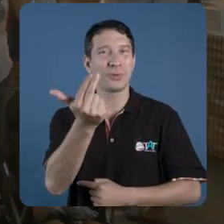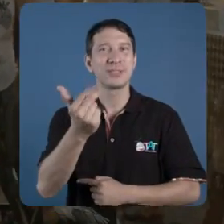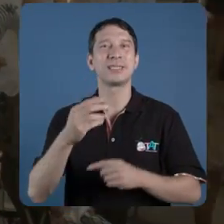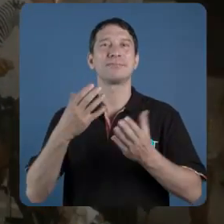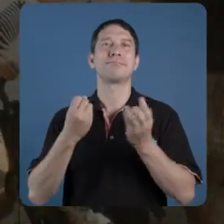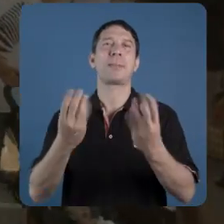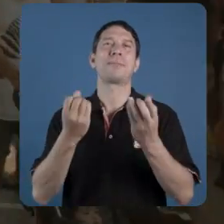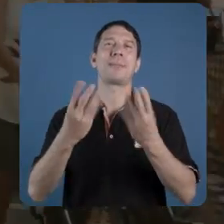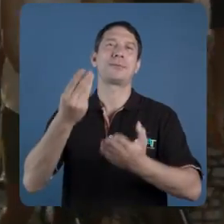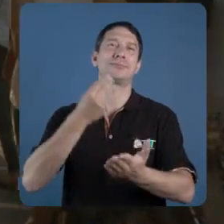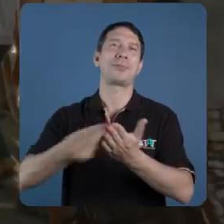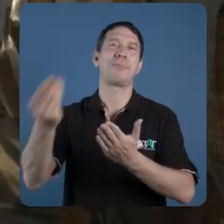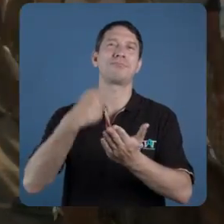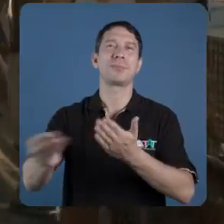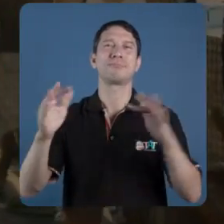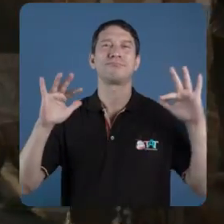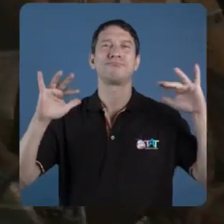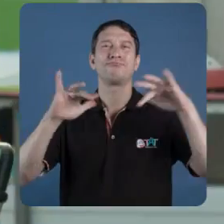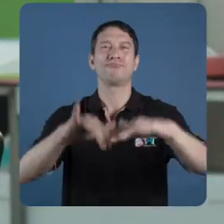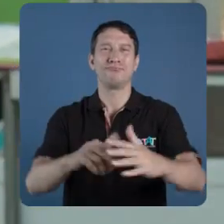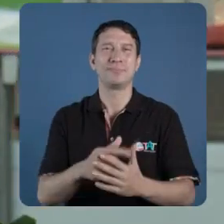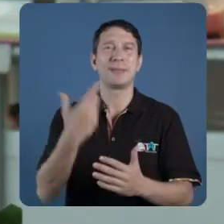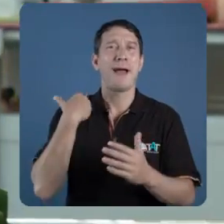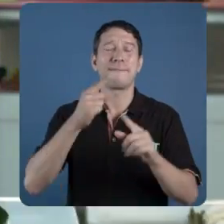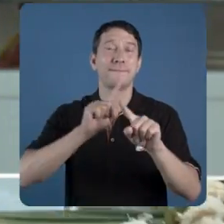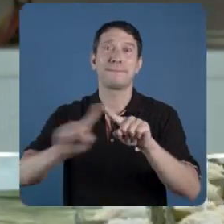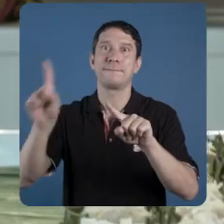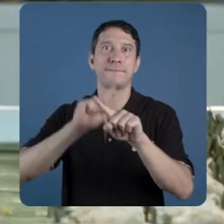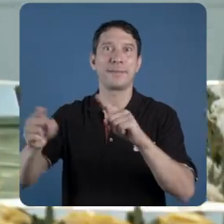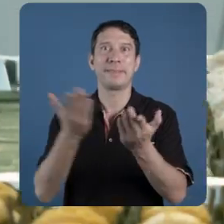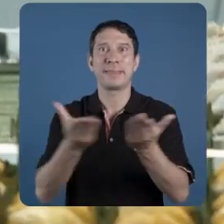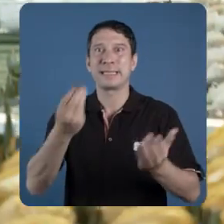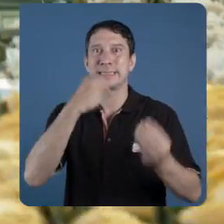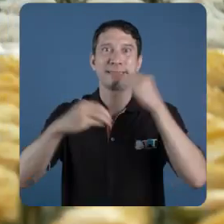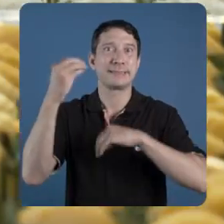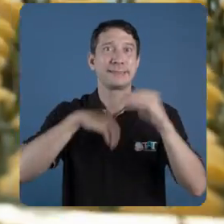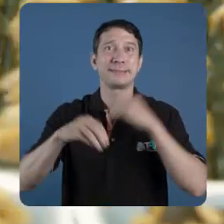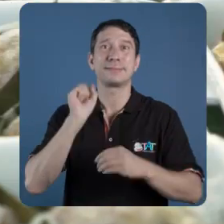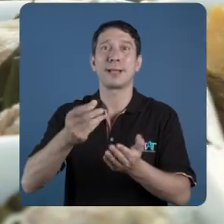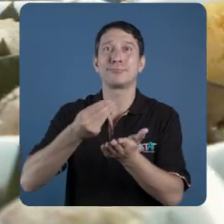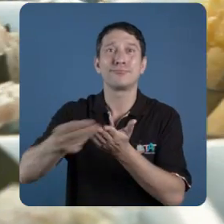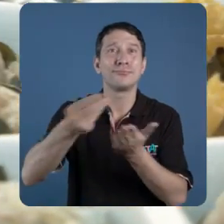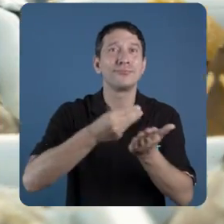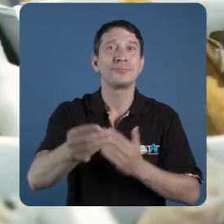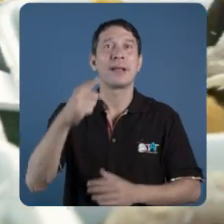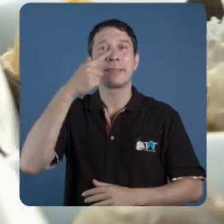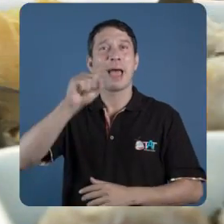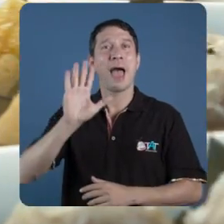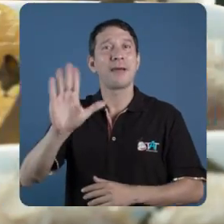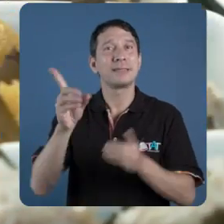in 2013, it has demonstrated that the spirit of historic conservation is alive and well and ready to